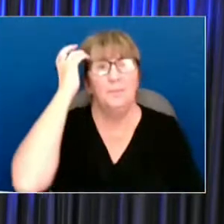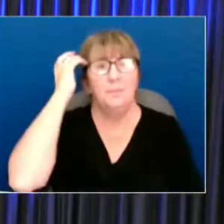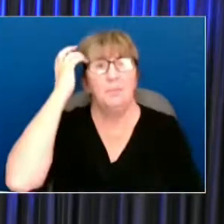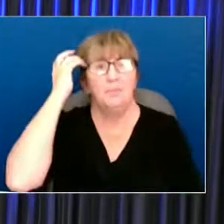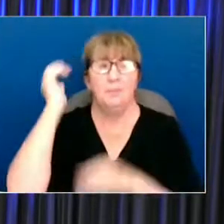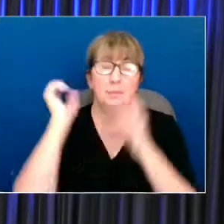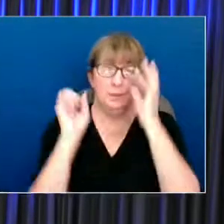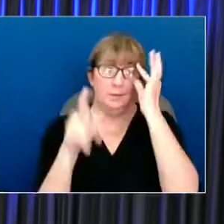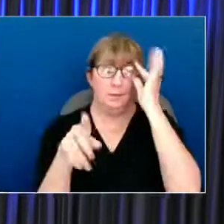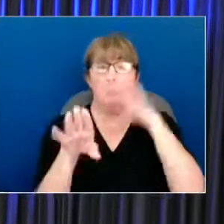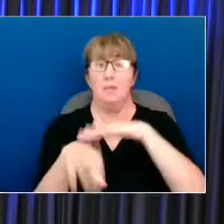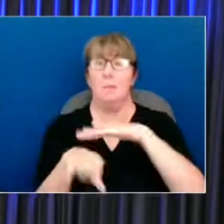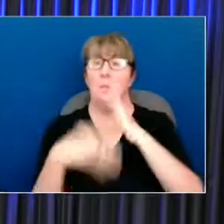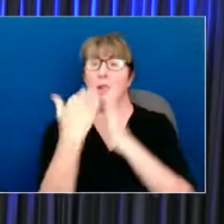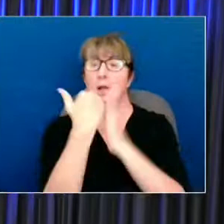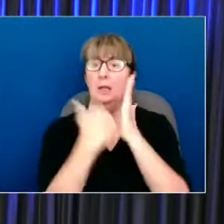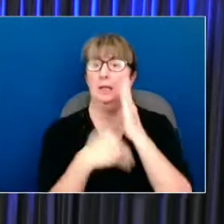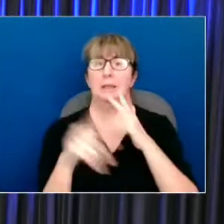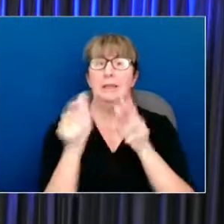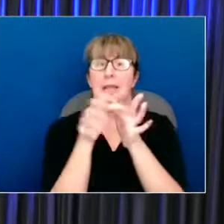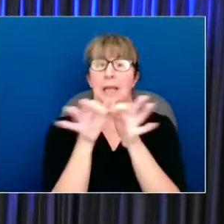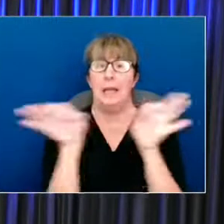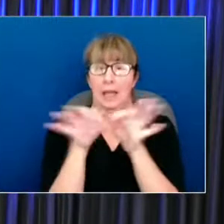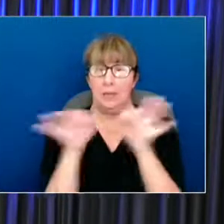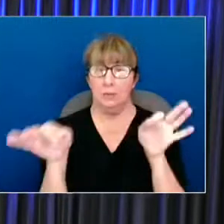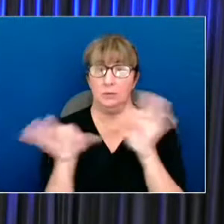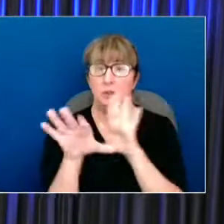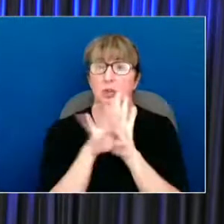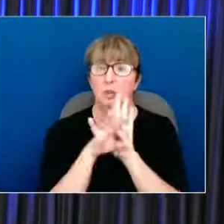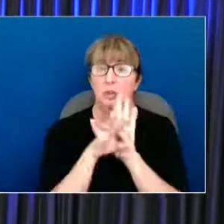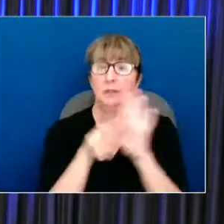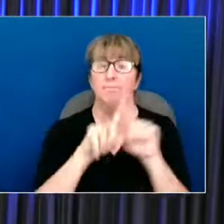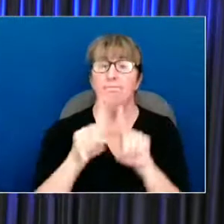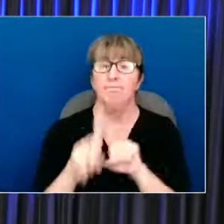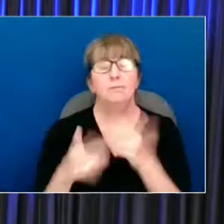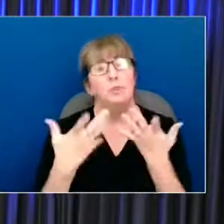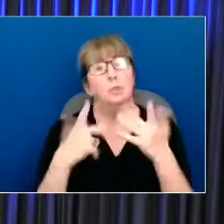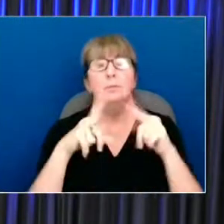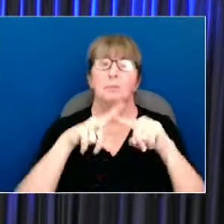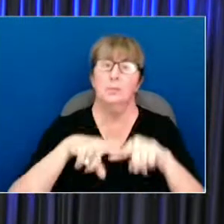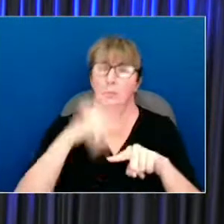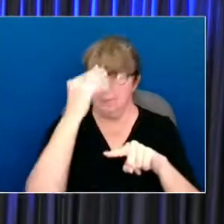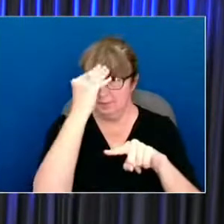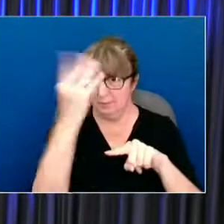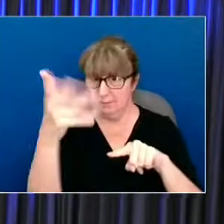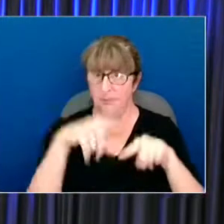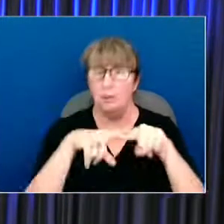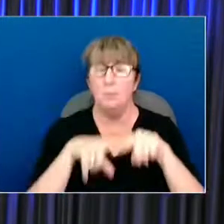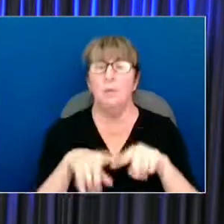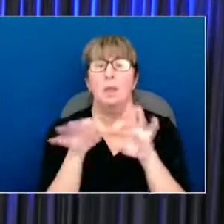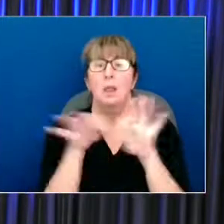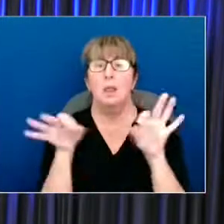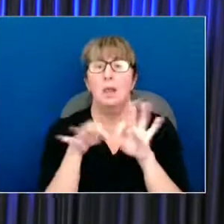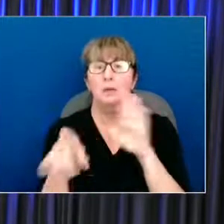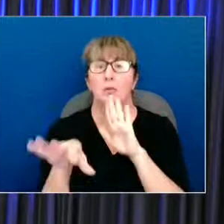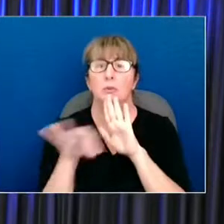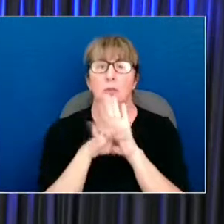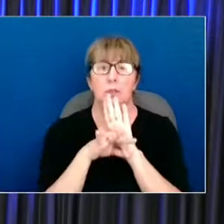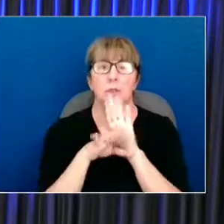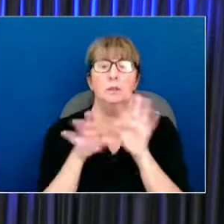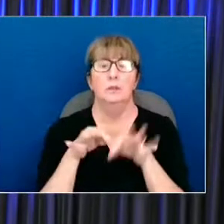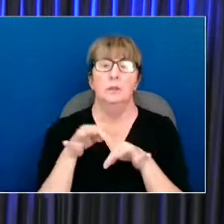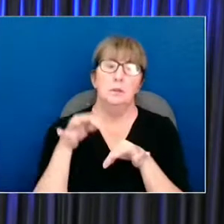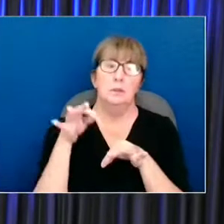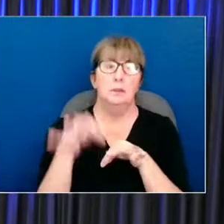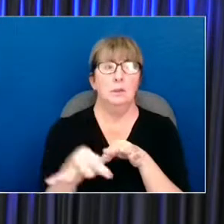language. Now, just FYI that depending on the language that you select, there'll be a slight delay when you begin seeing content, and that's due